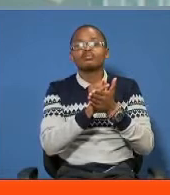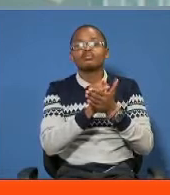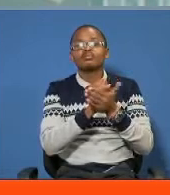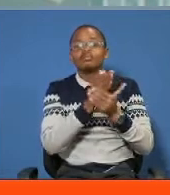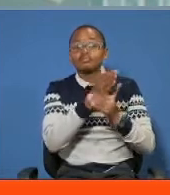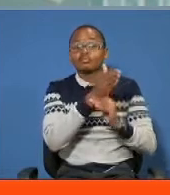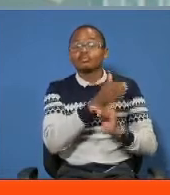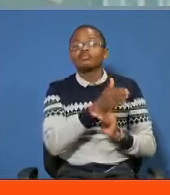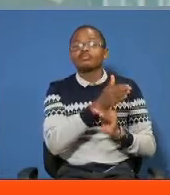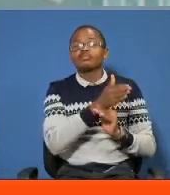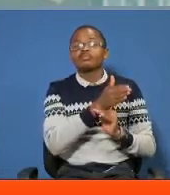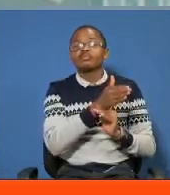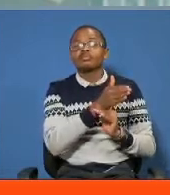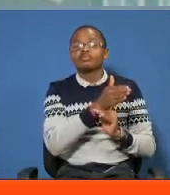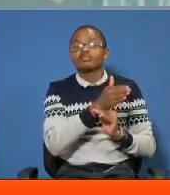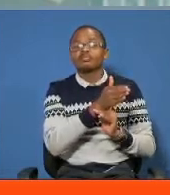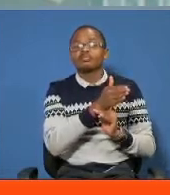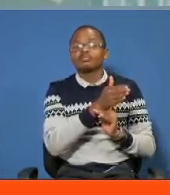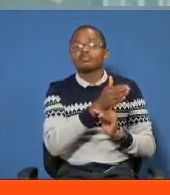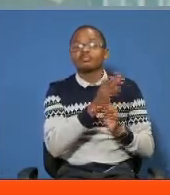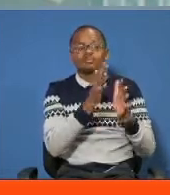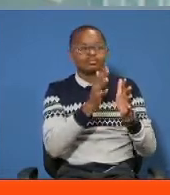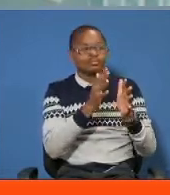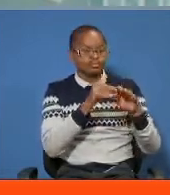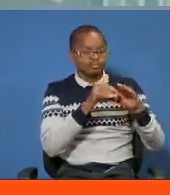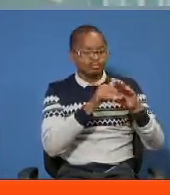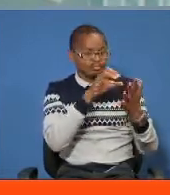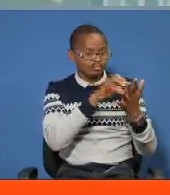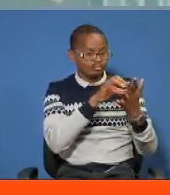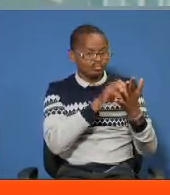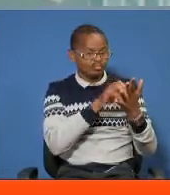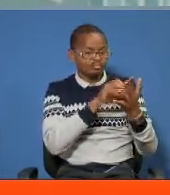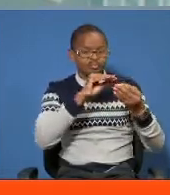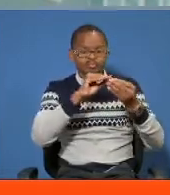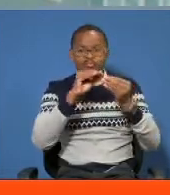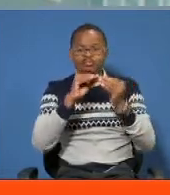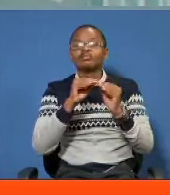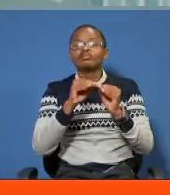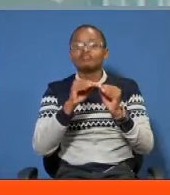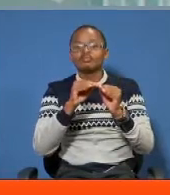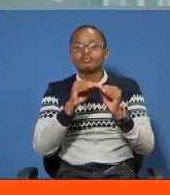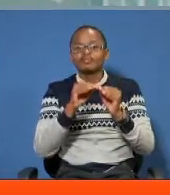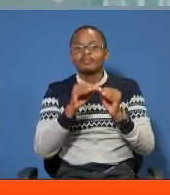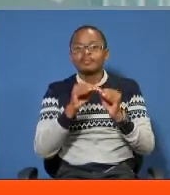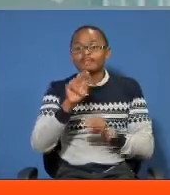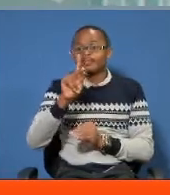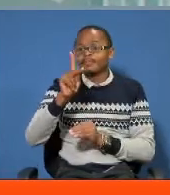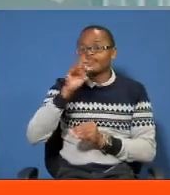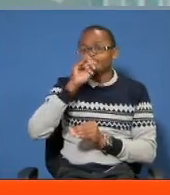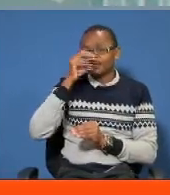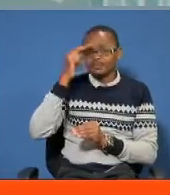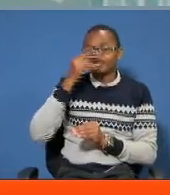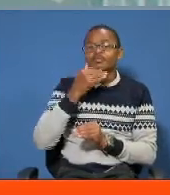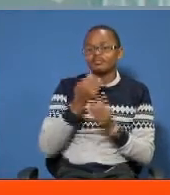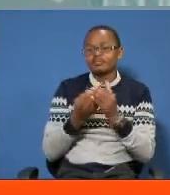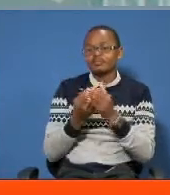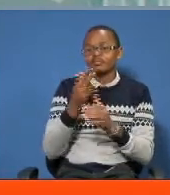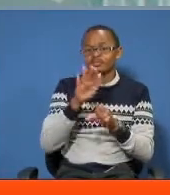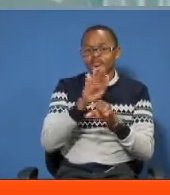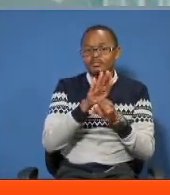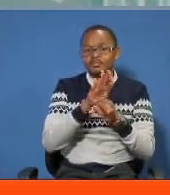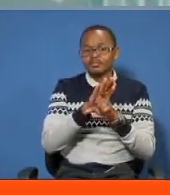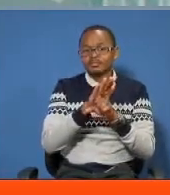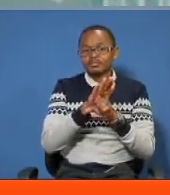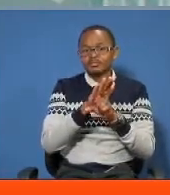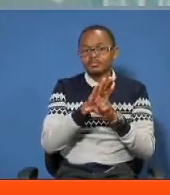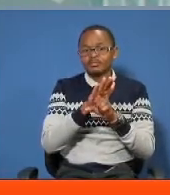But then thereafter, it's supposed to be someone else. And so in the context of this innovation space, Kenya is looking to grow more